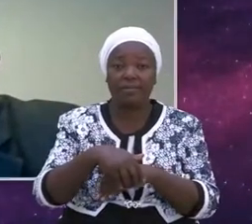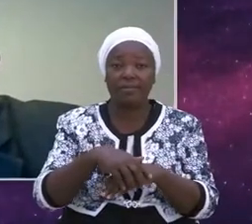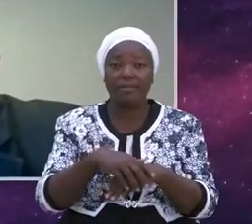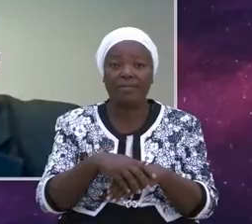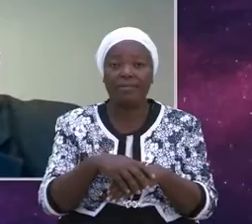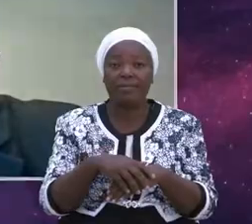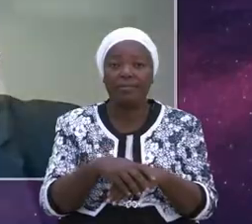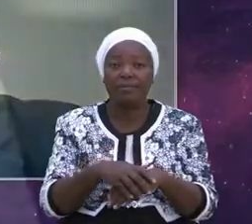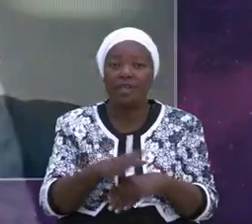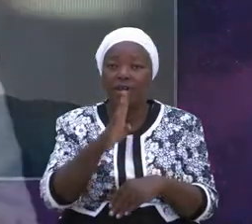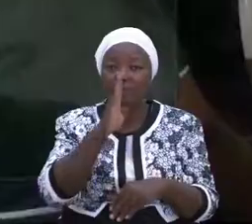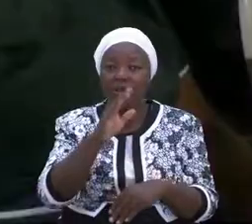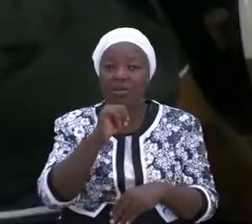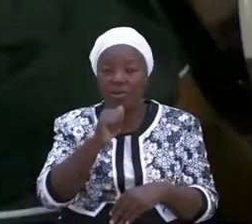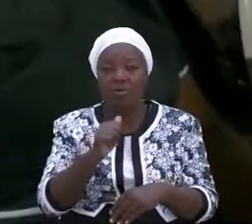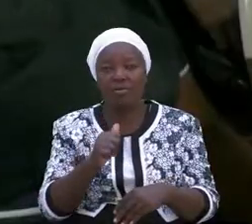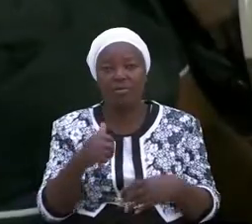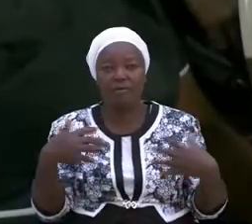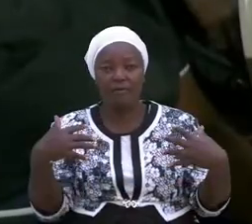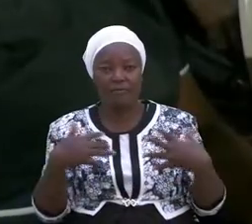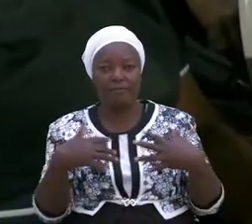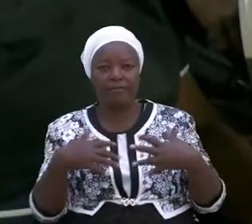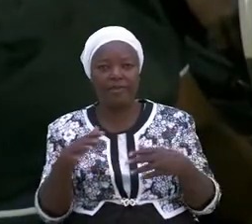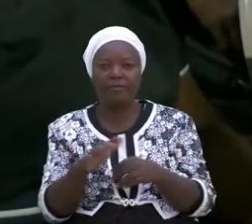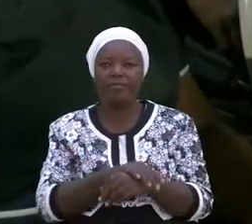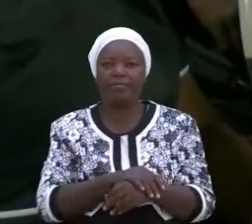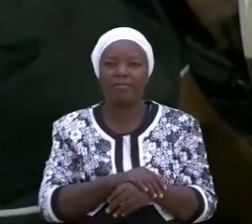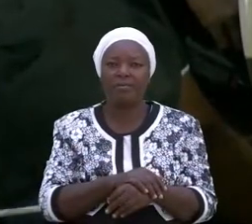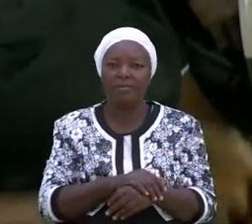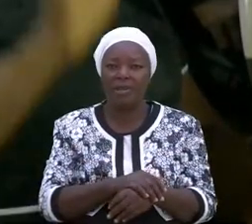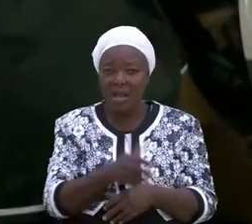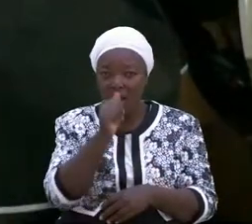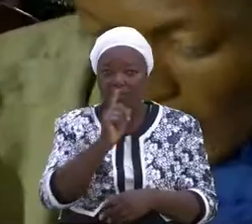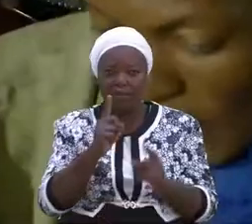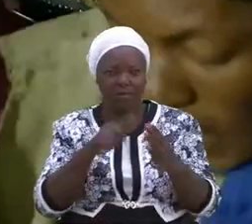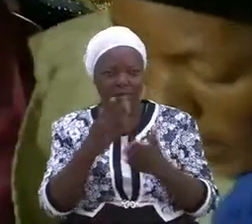be not fearful. I'm talking to somebody there.